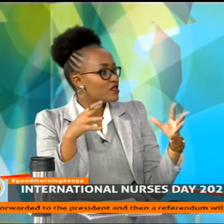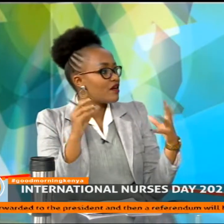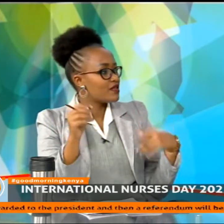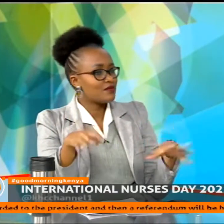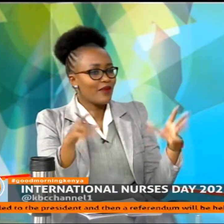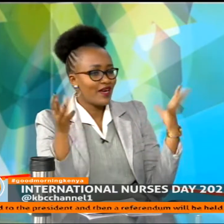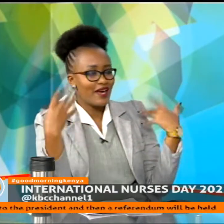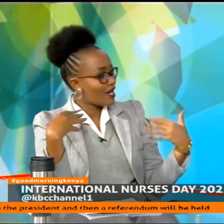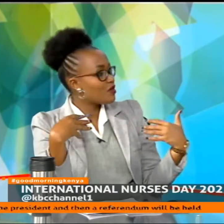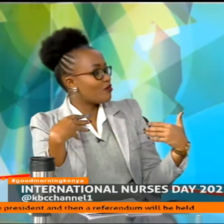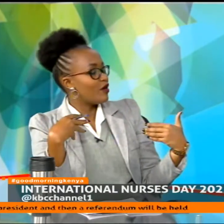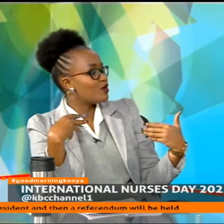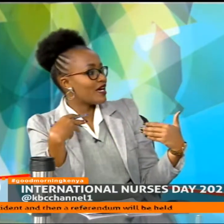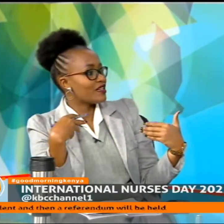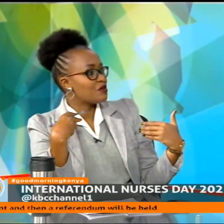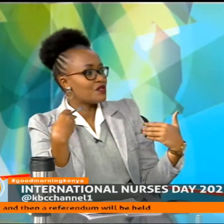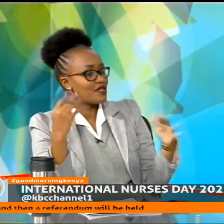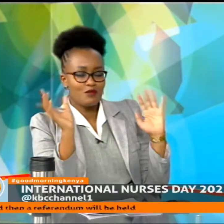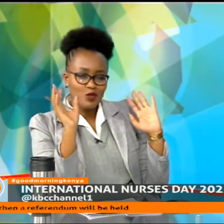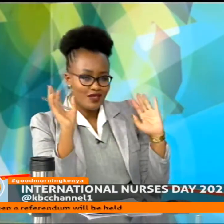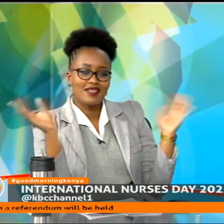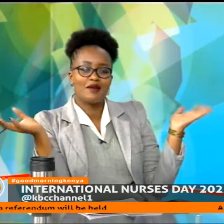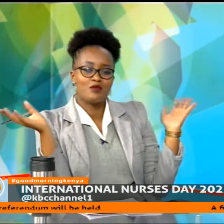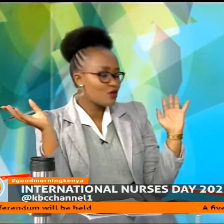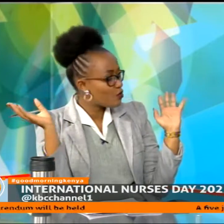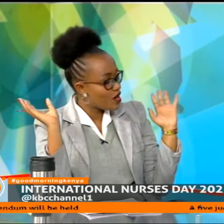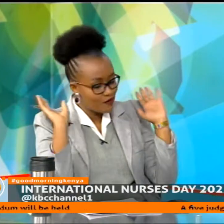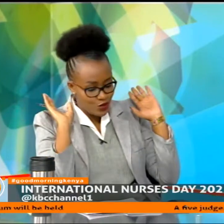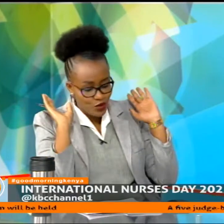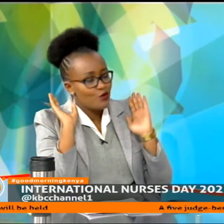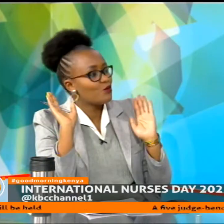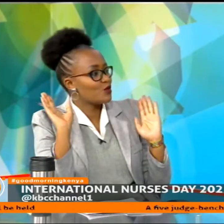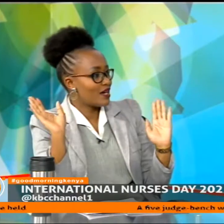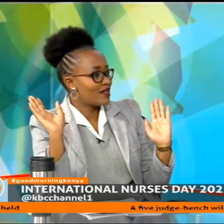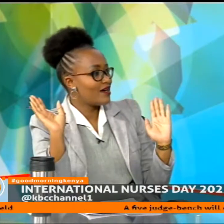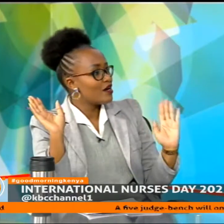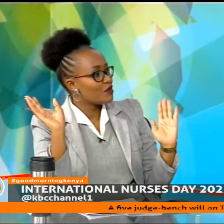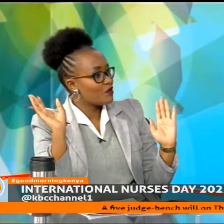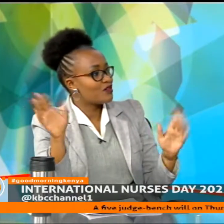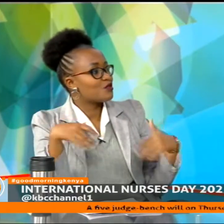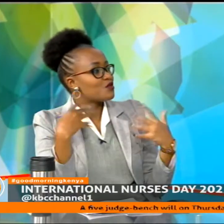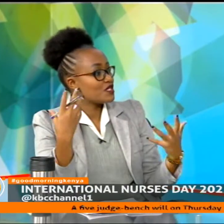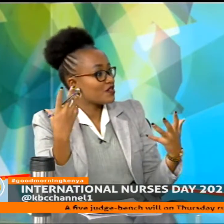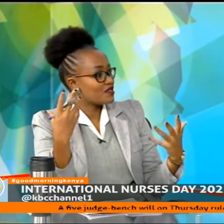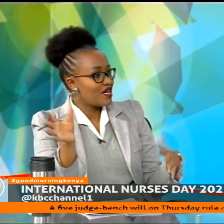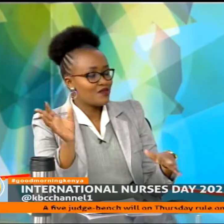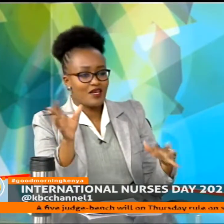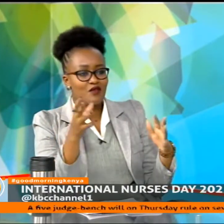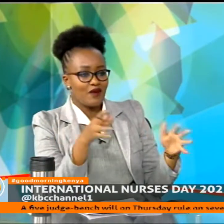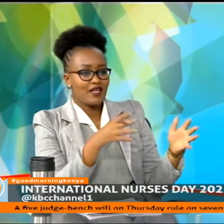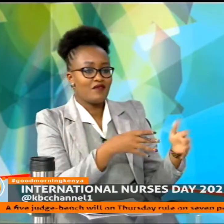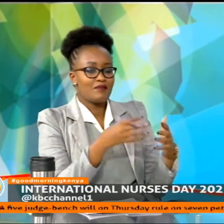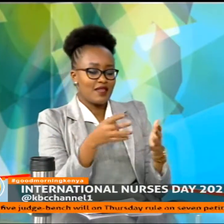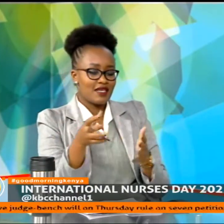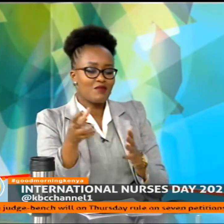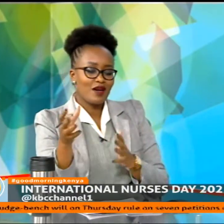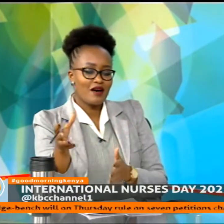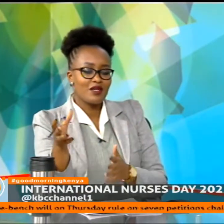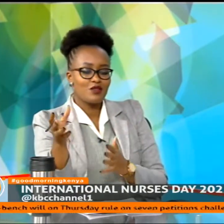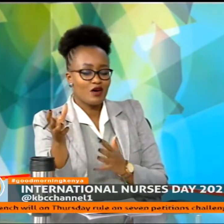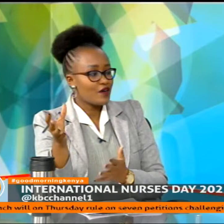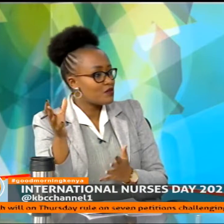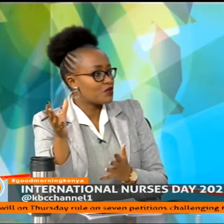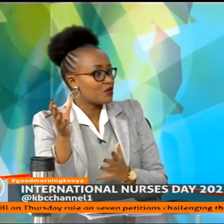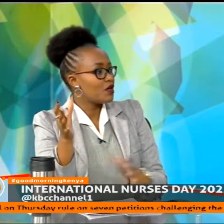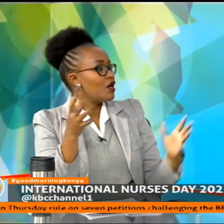expect in terms of service. I come with my own diagnosis, and most of the times, tunakuanga vichwa ngumu sana. We want to treat ourselves. And you find even by the time